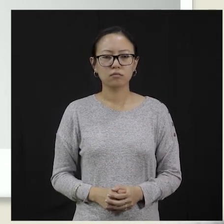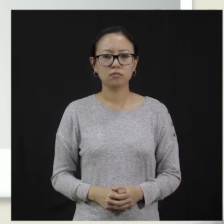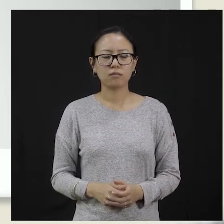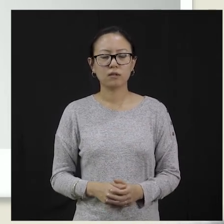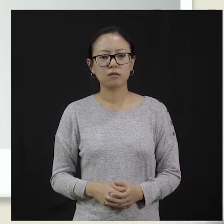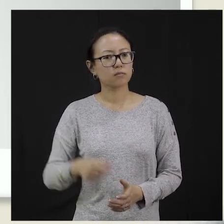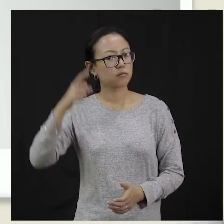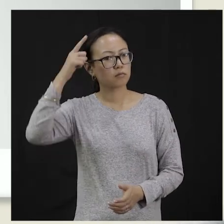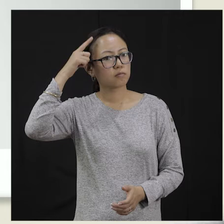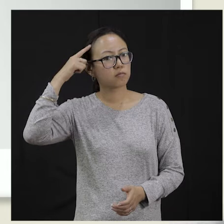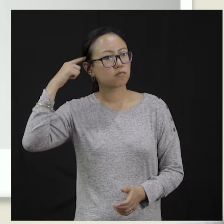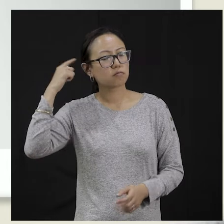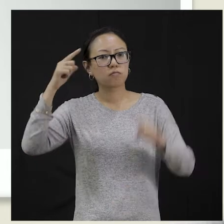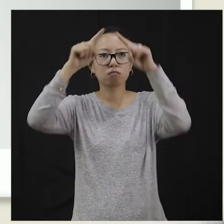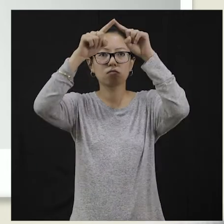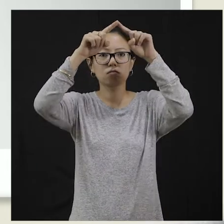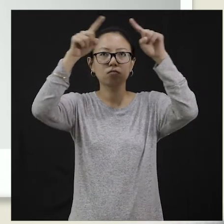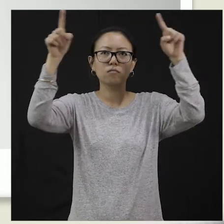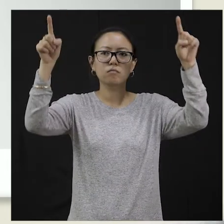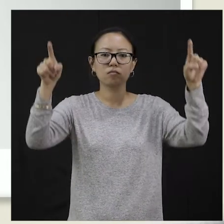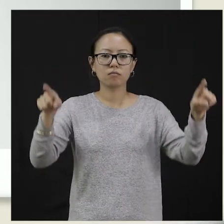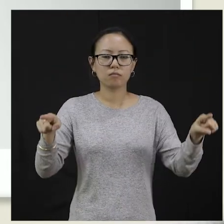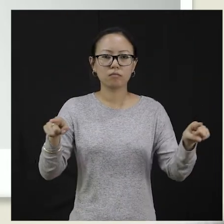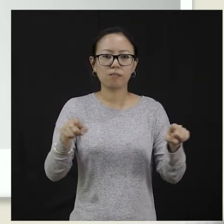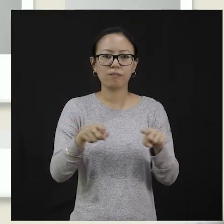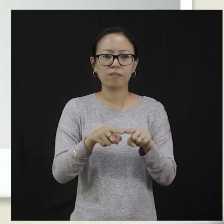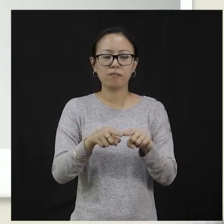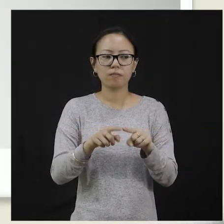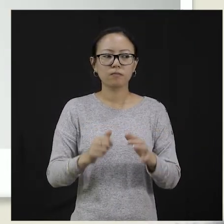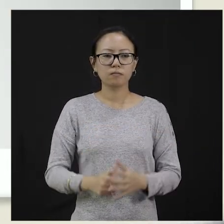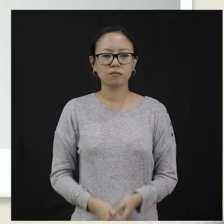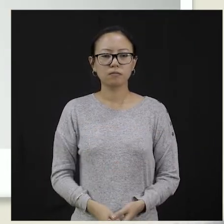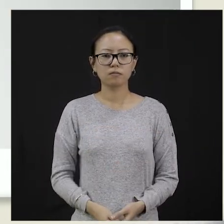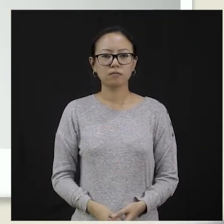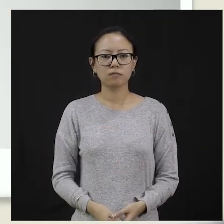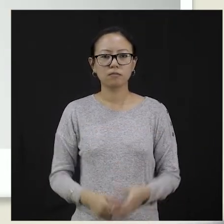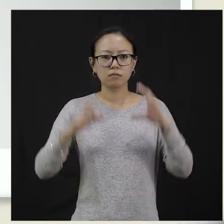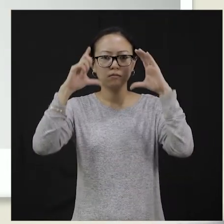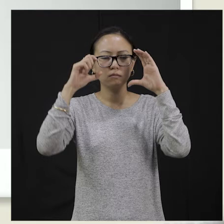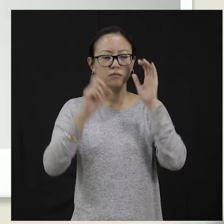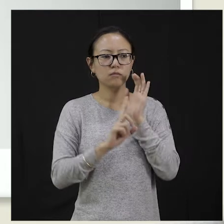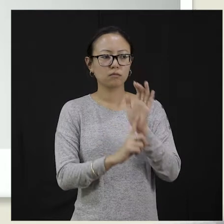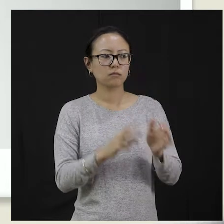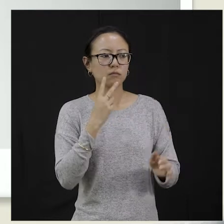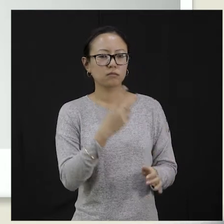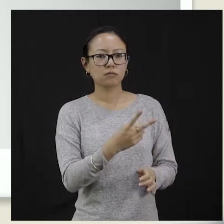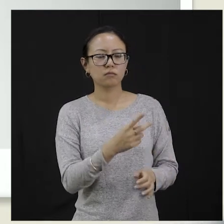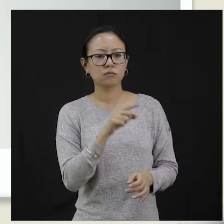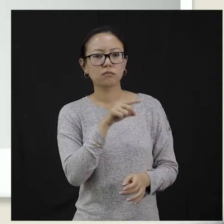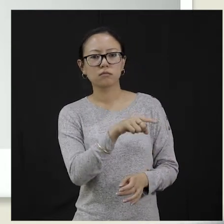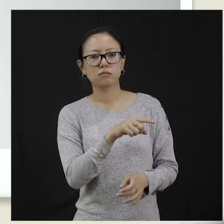a blackboard. It also having square shape. Okay, then this